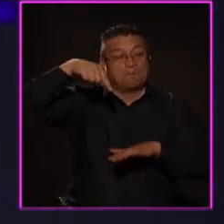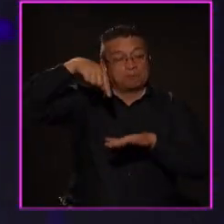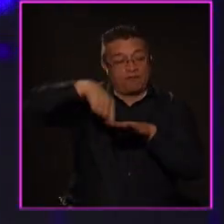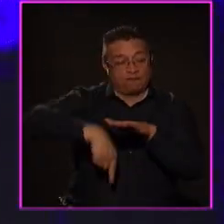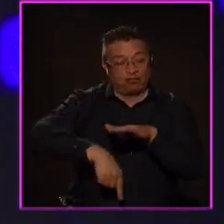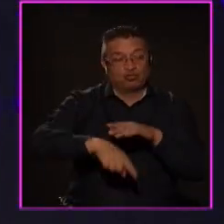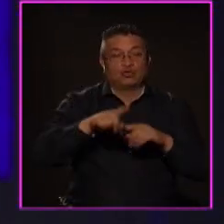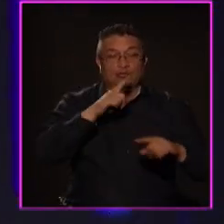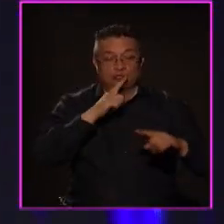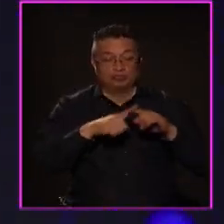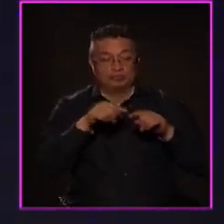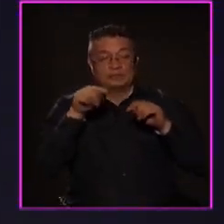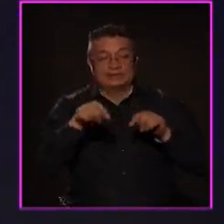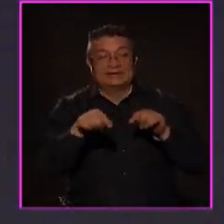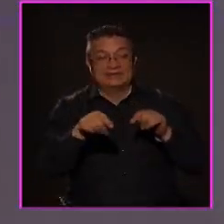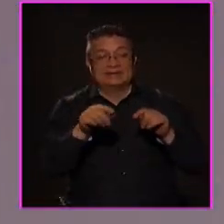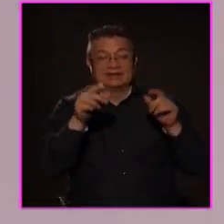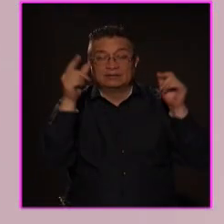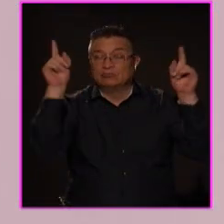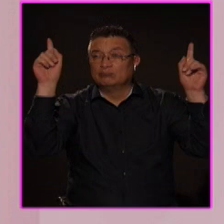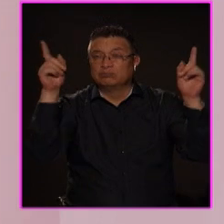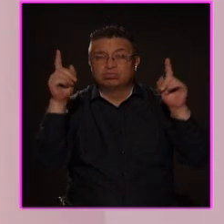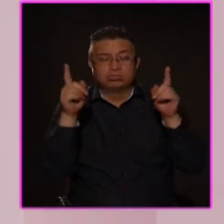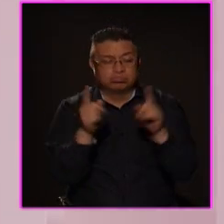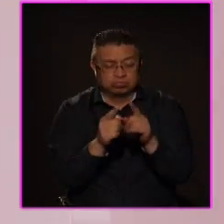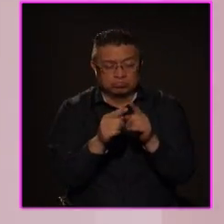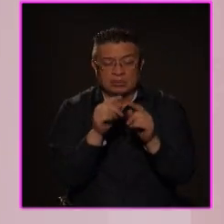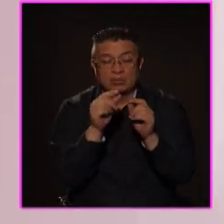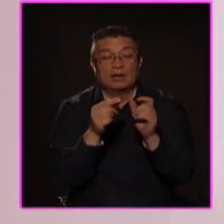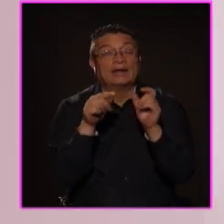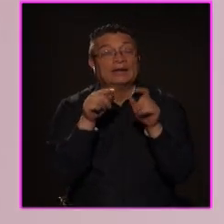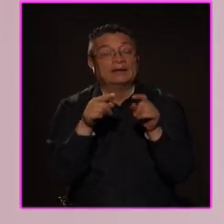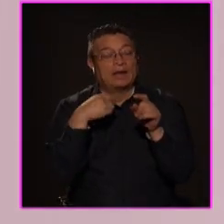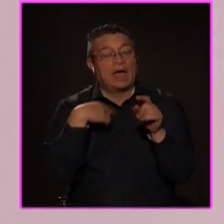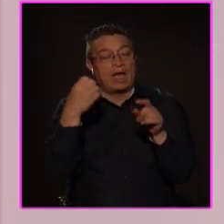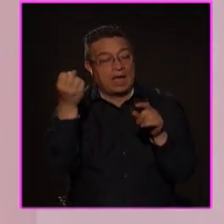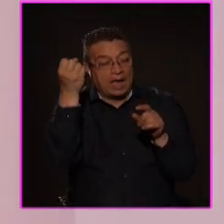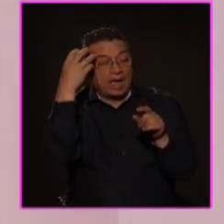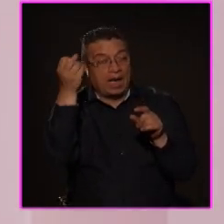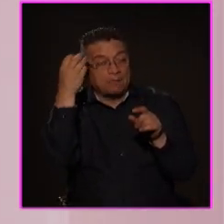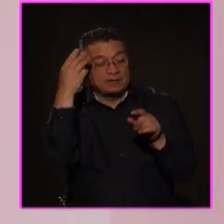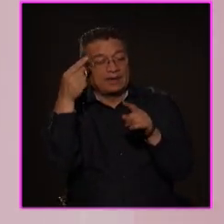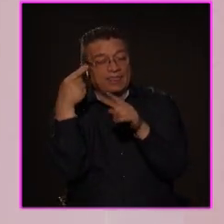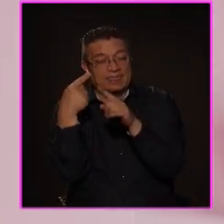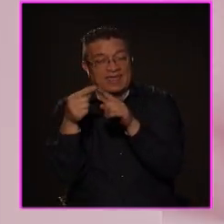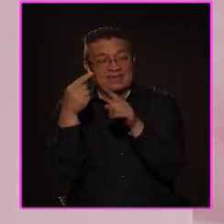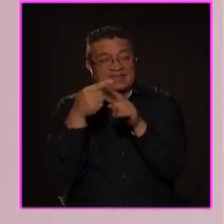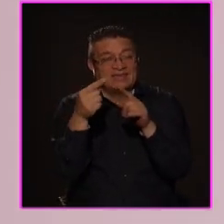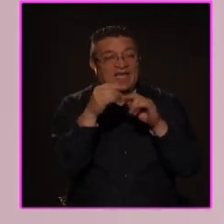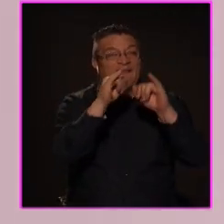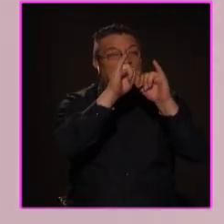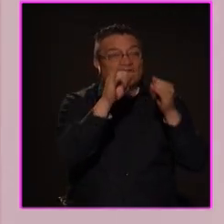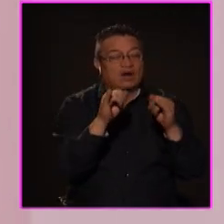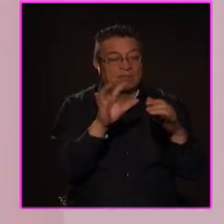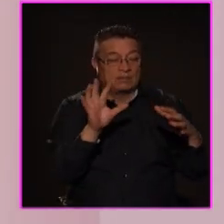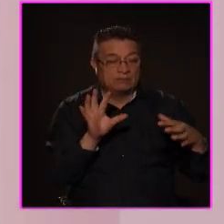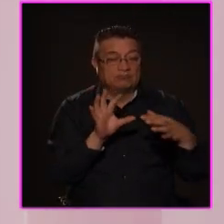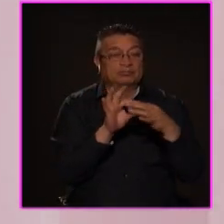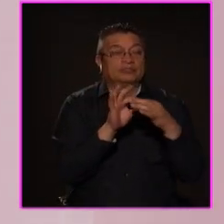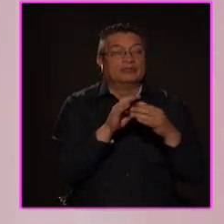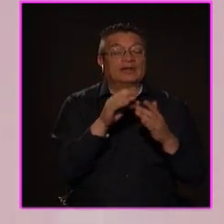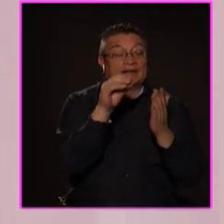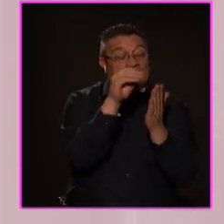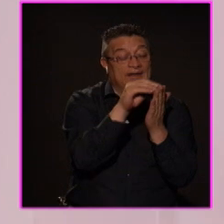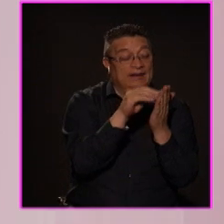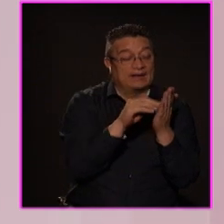to learn different patterns from gigantic data set, right? So you train the